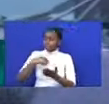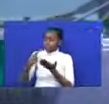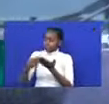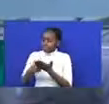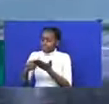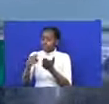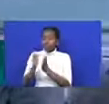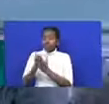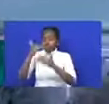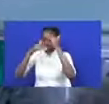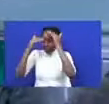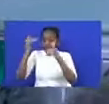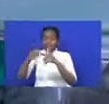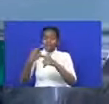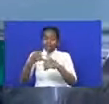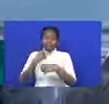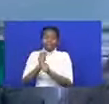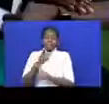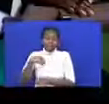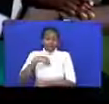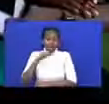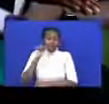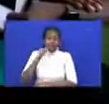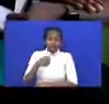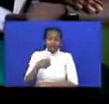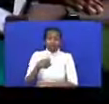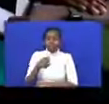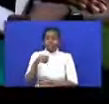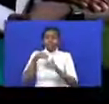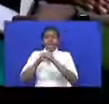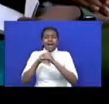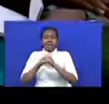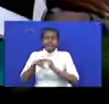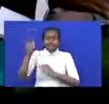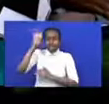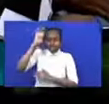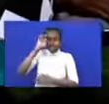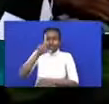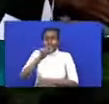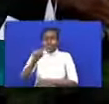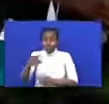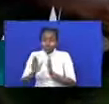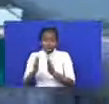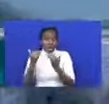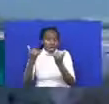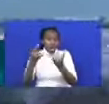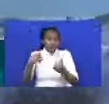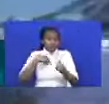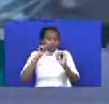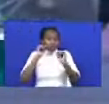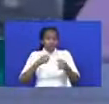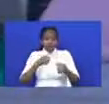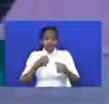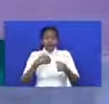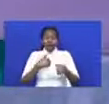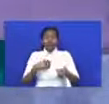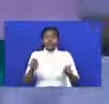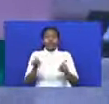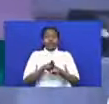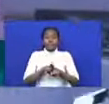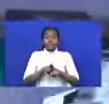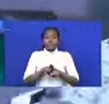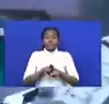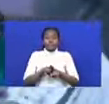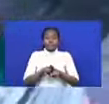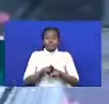And you can do that degree in 2 years from here. And they're here. They're at the back. The point I'm trying to make is we're going to go all